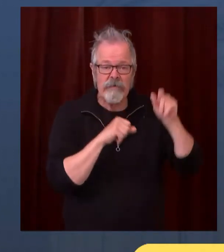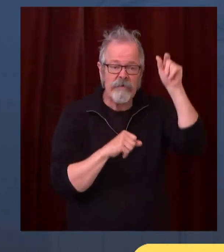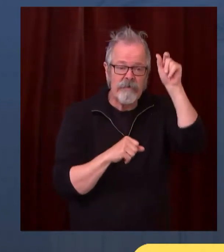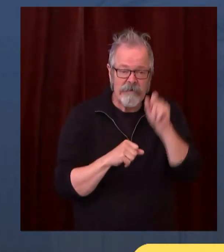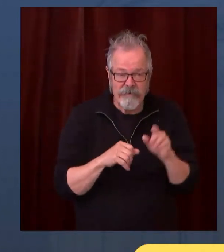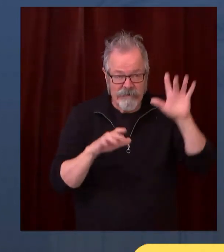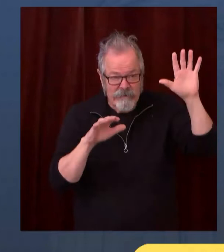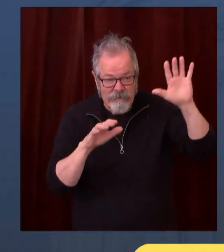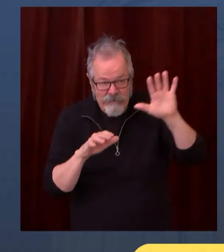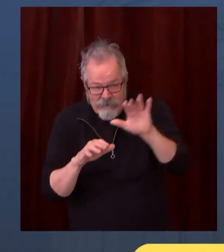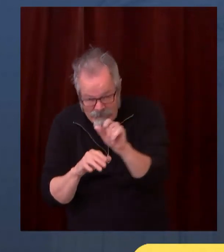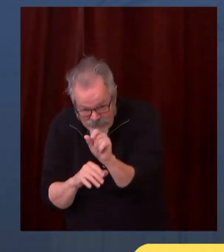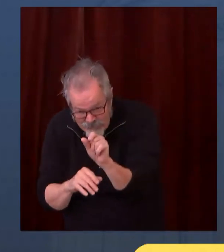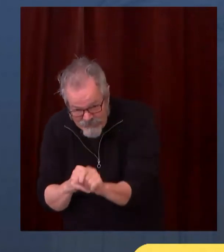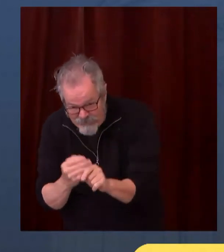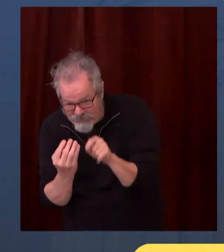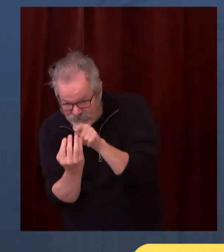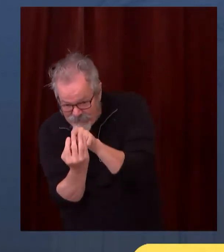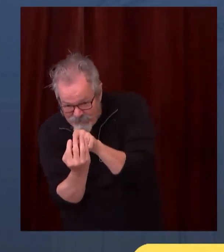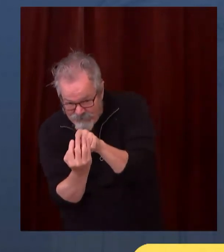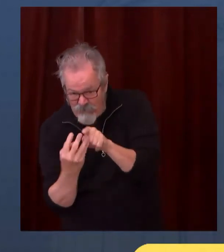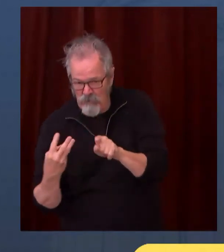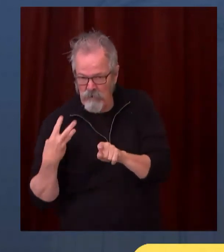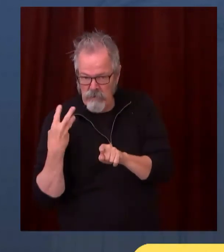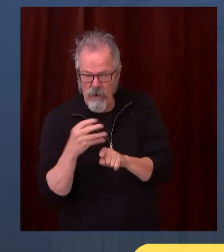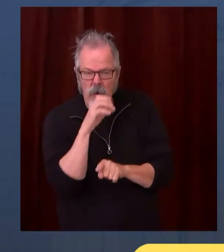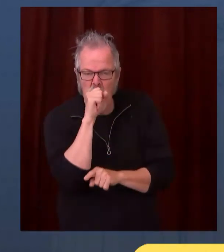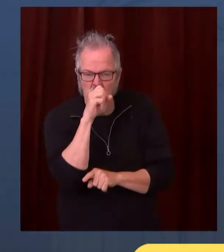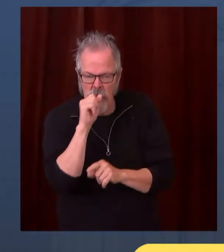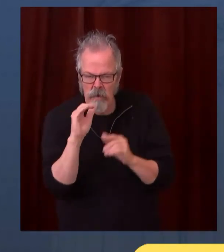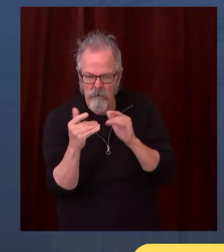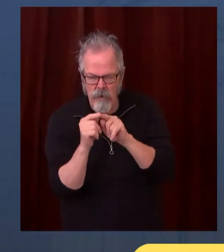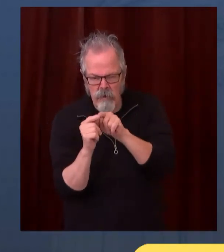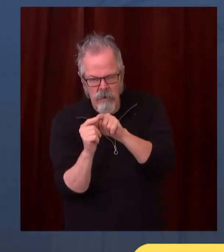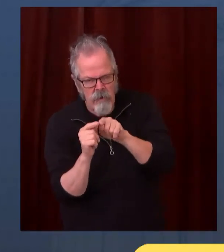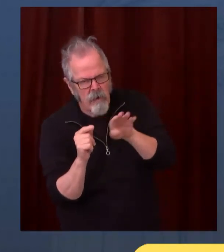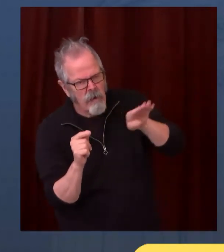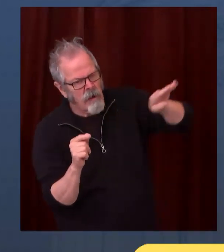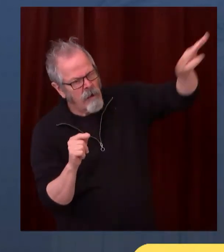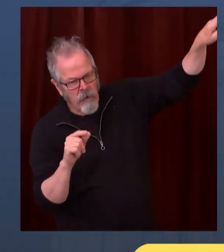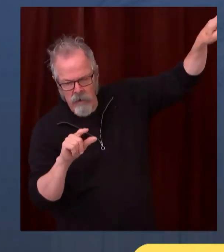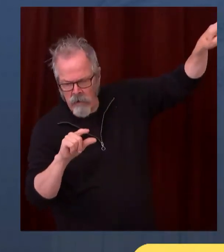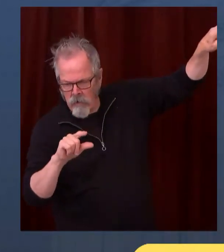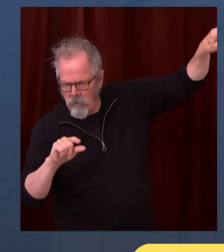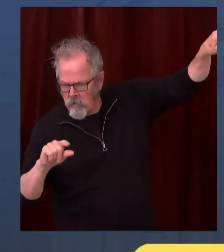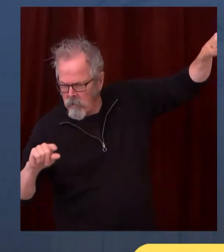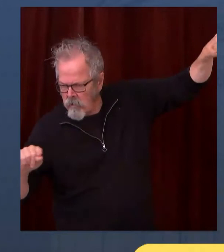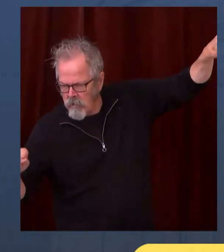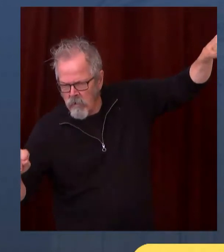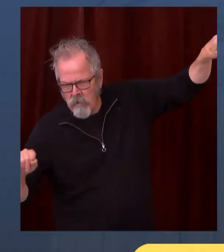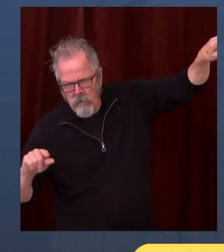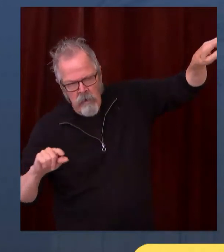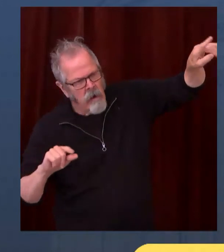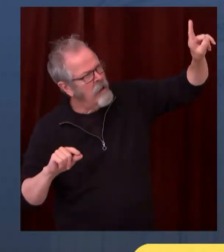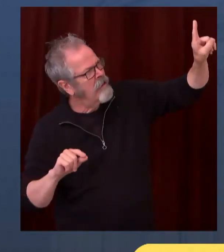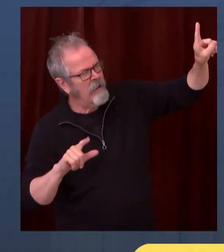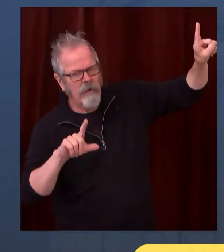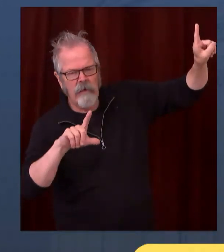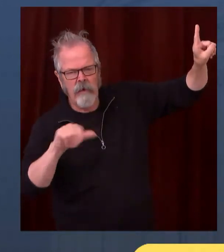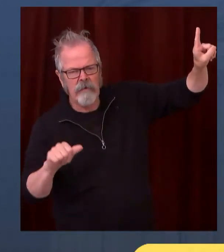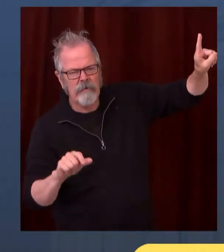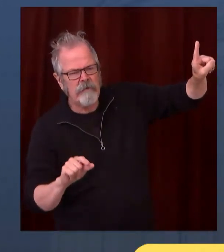across the 50 states. As of yesterday, we were, I think, either 35th or 36th